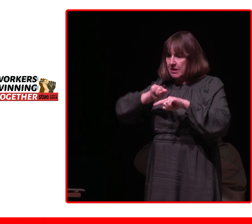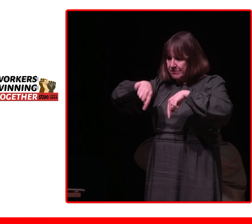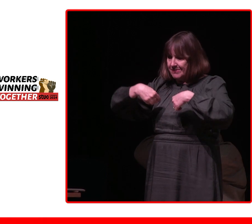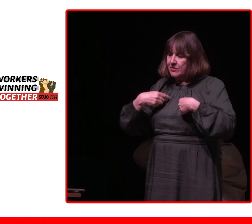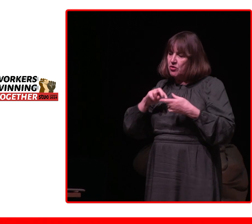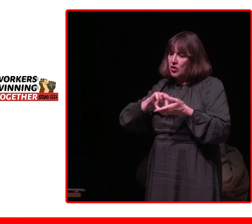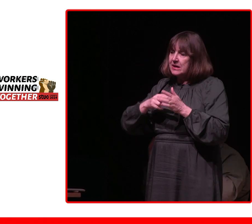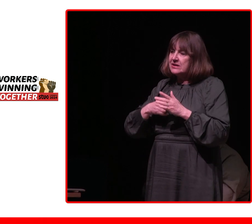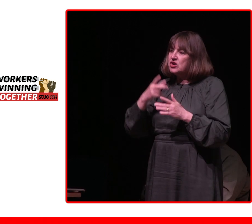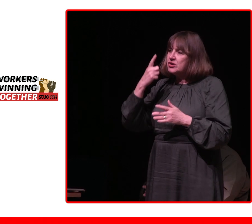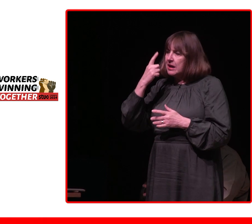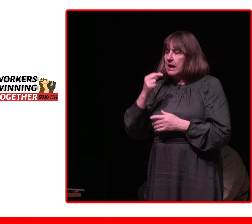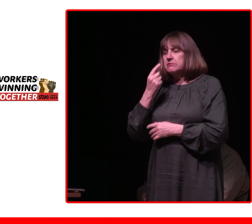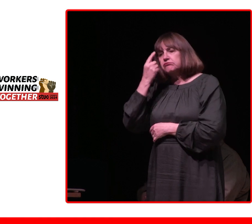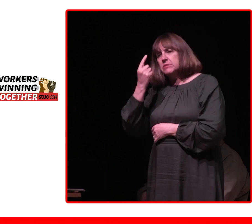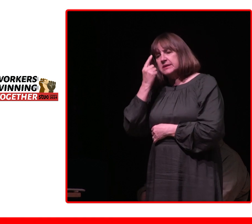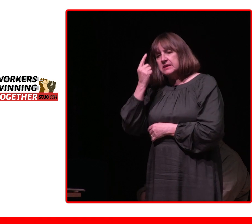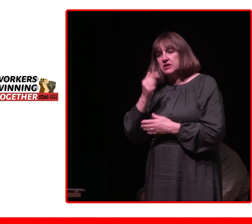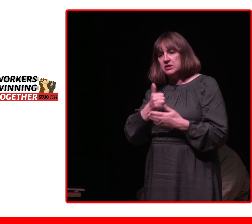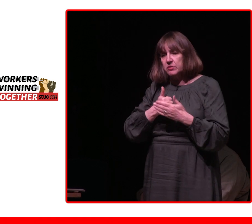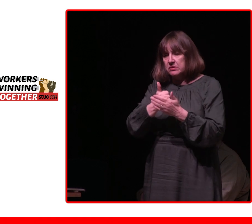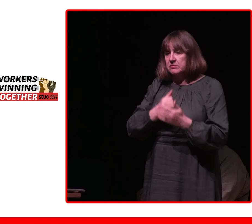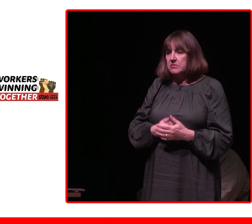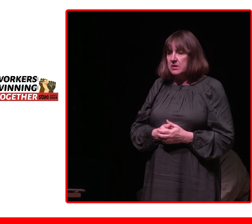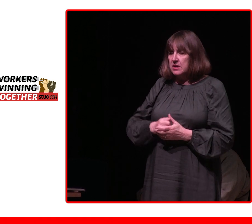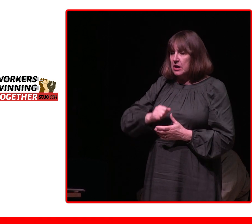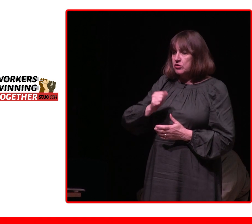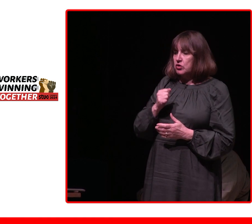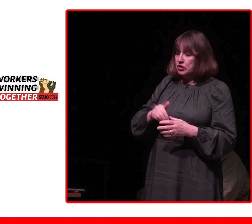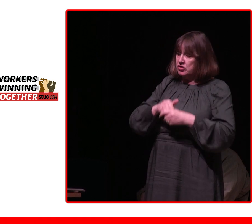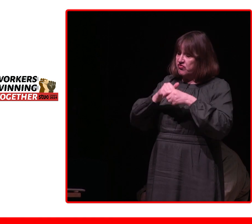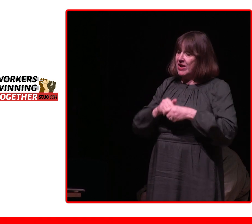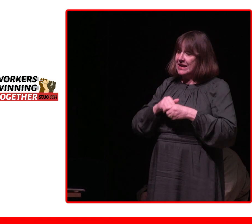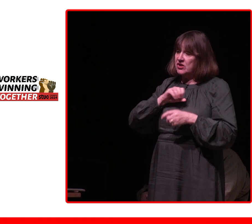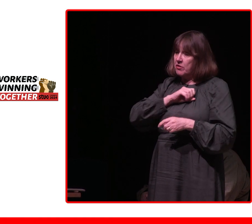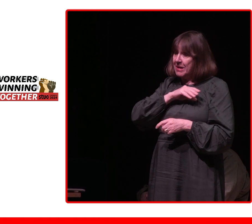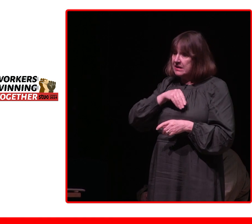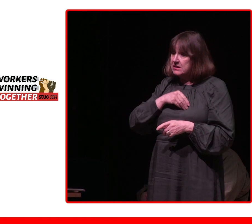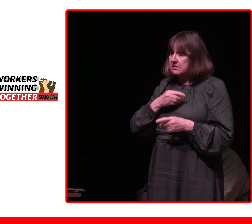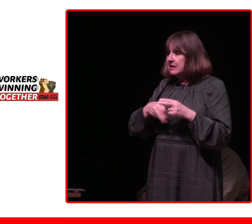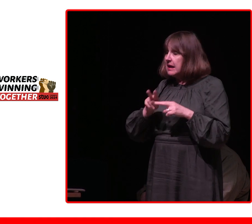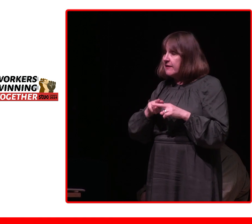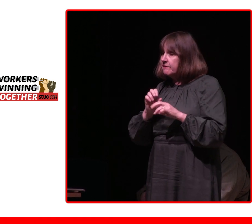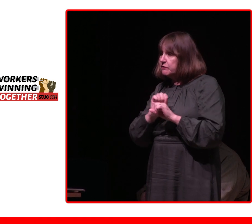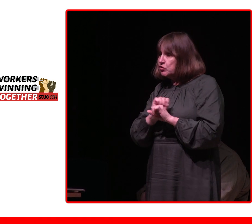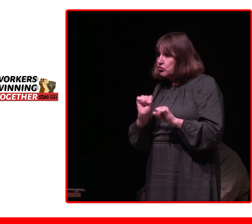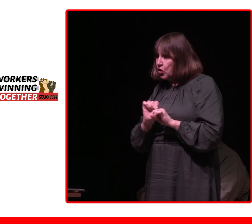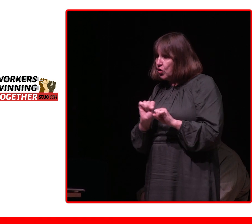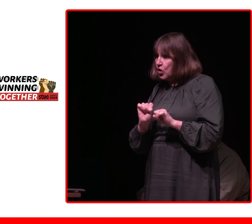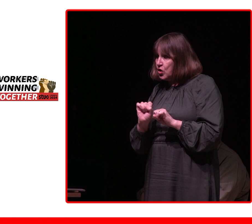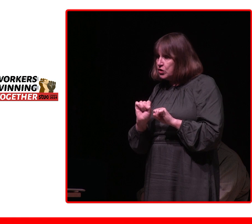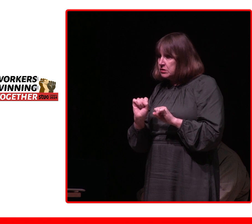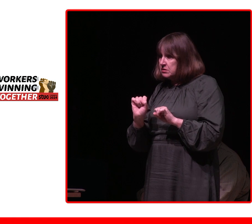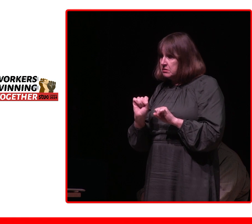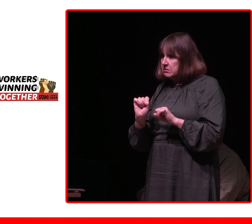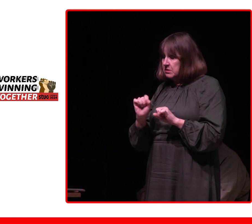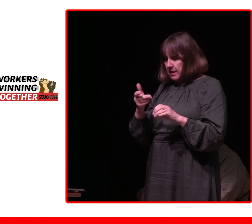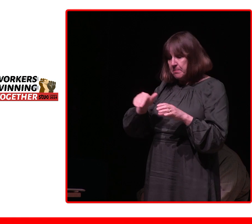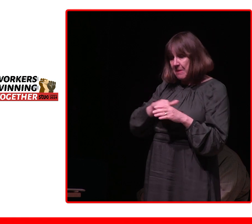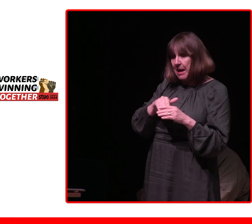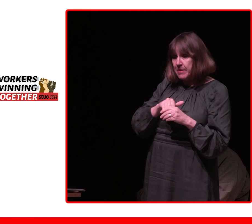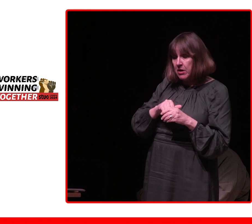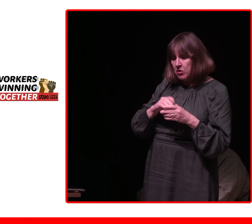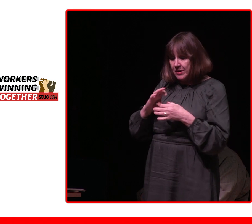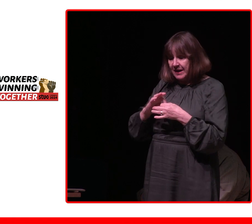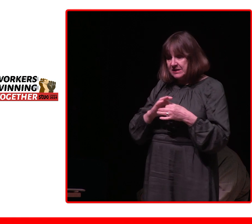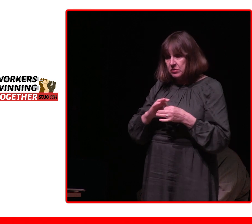organisations that they might consider supporting. So Scottish Friends of Palestine, if you're not already, a member or an